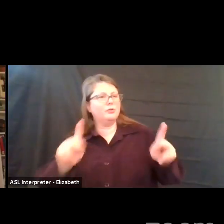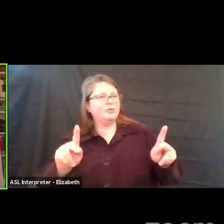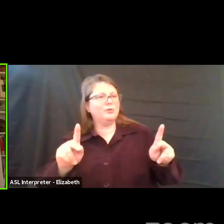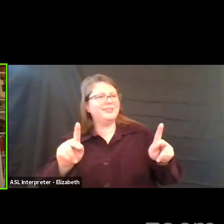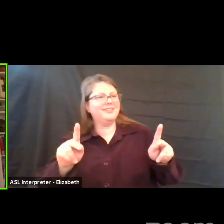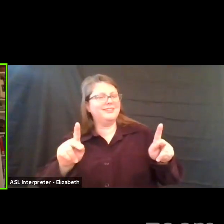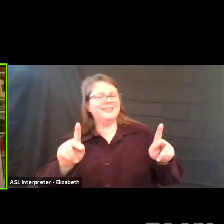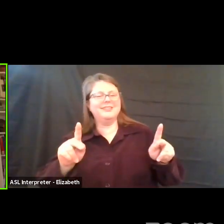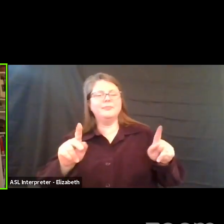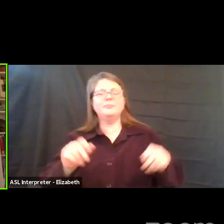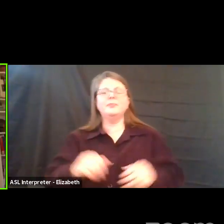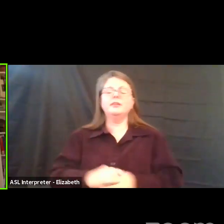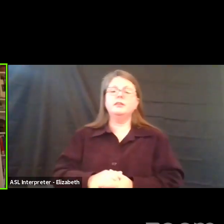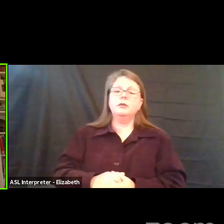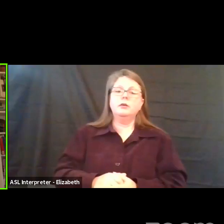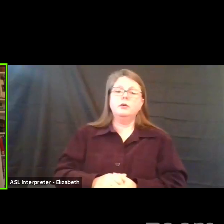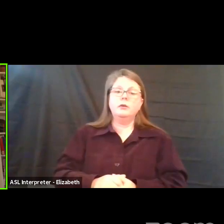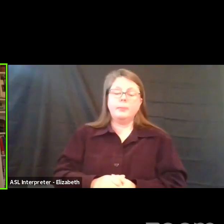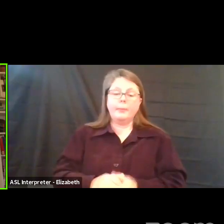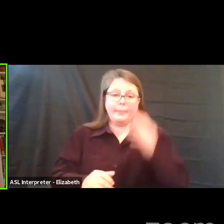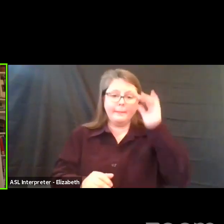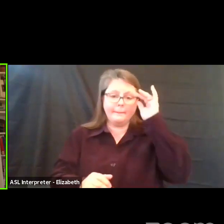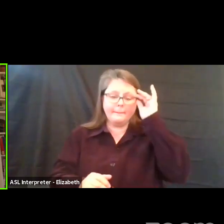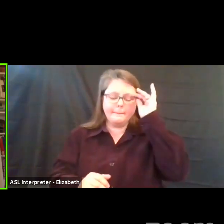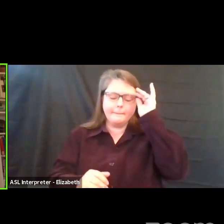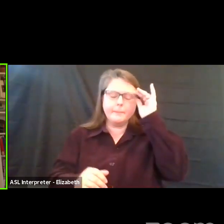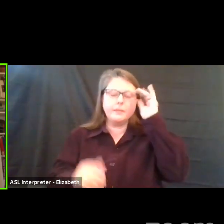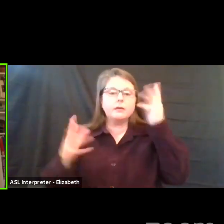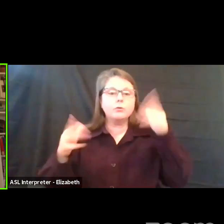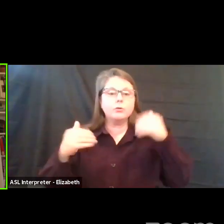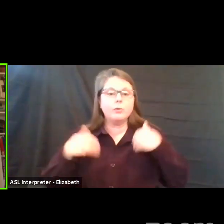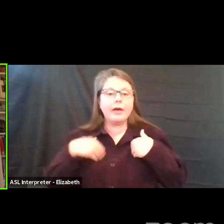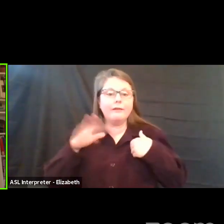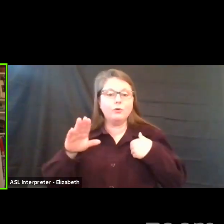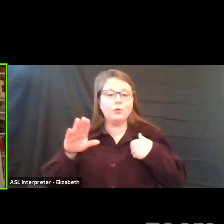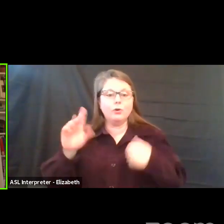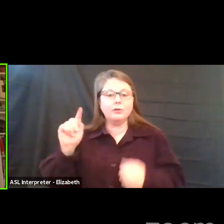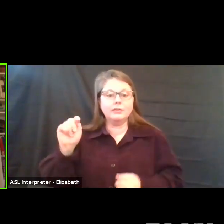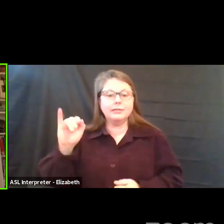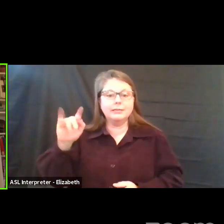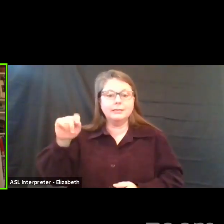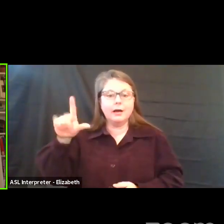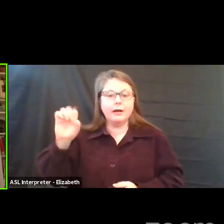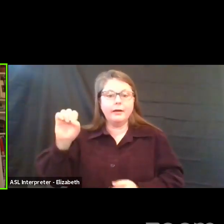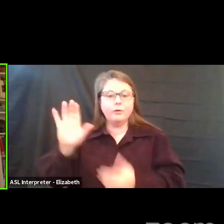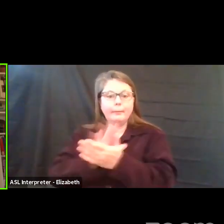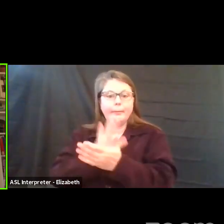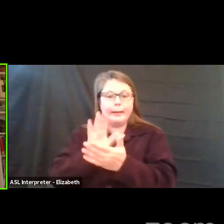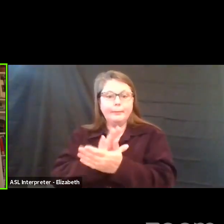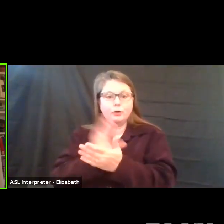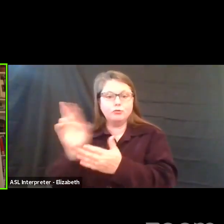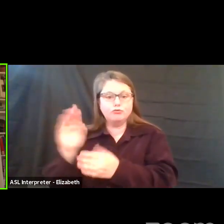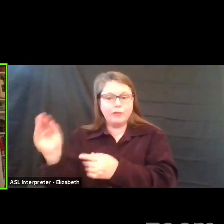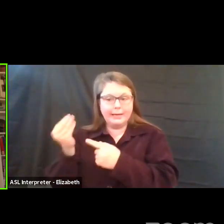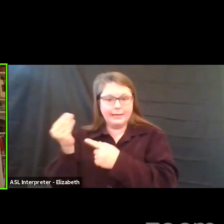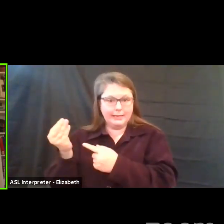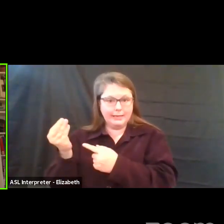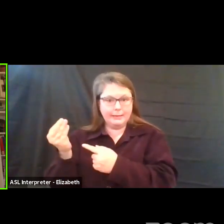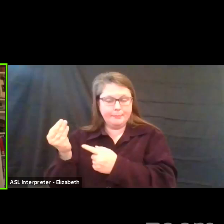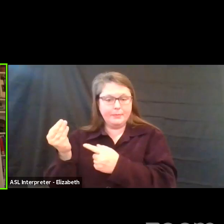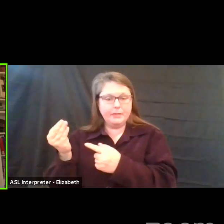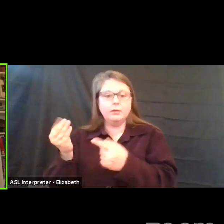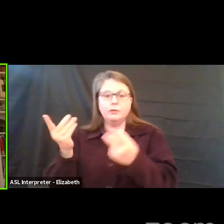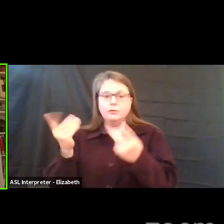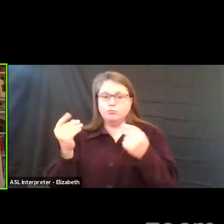have your title papers in hand, or even before, your next step, if you have insurance, is going